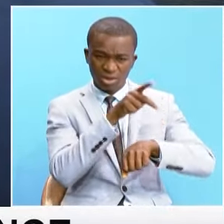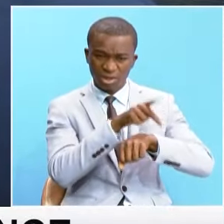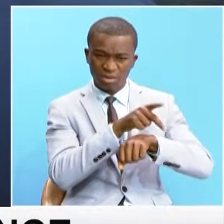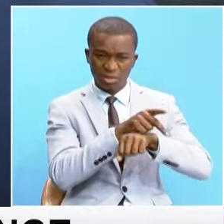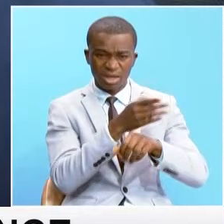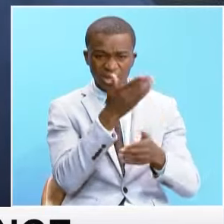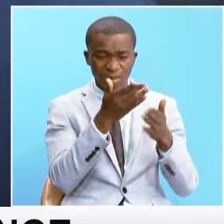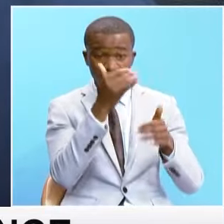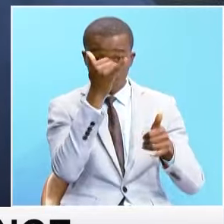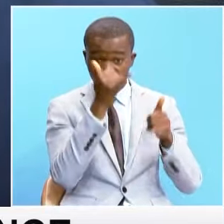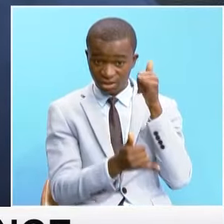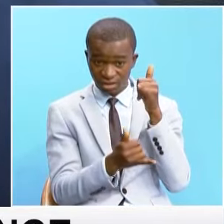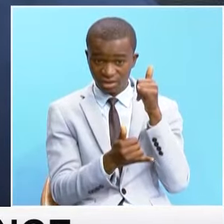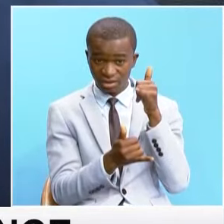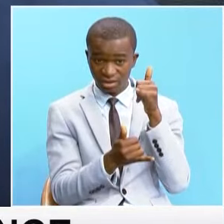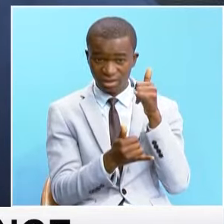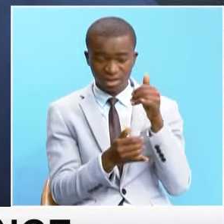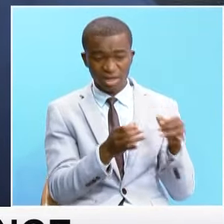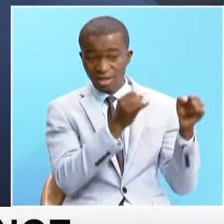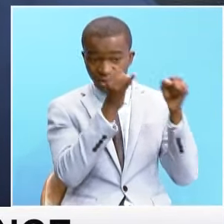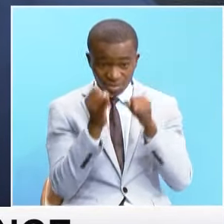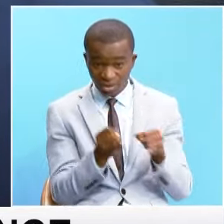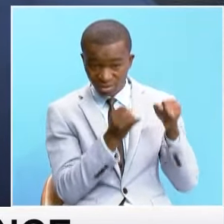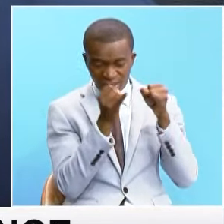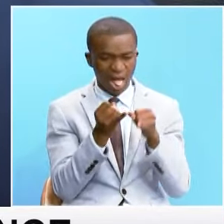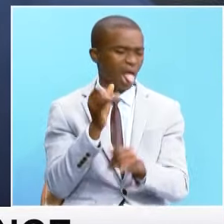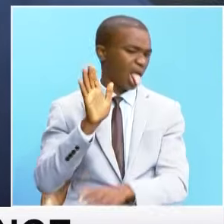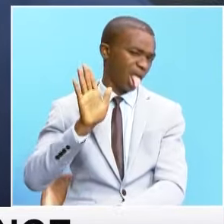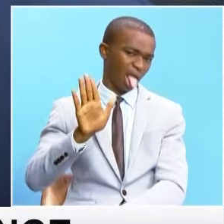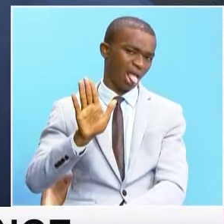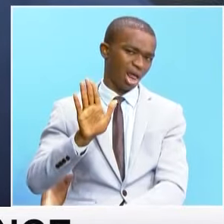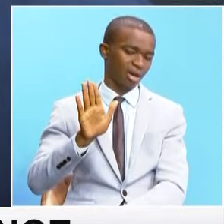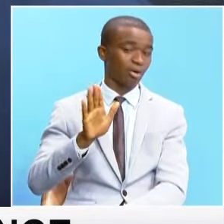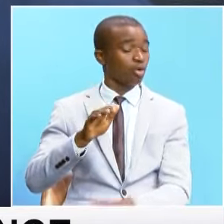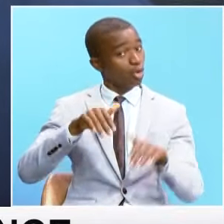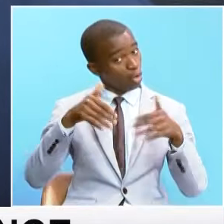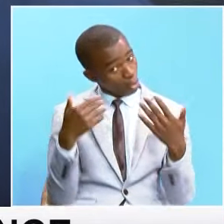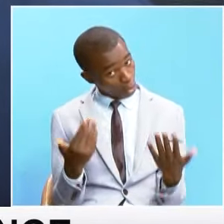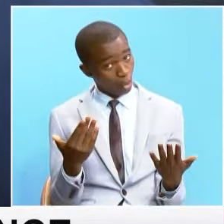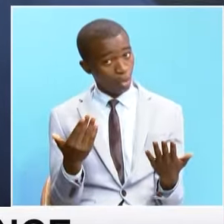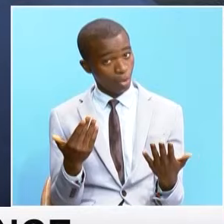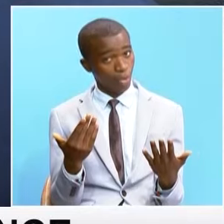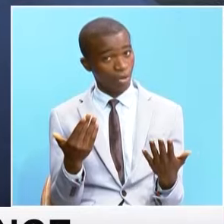that reason, implementation has been suspended, or indeed where